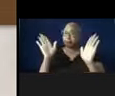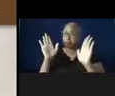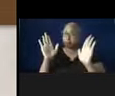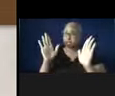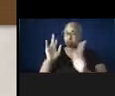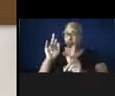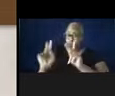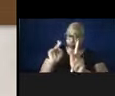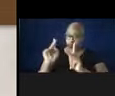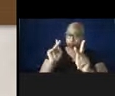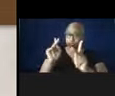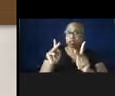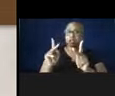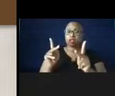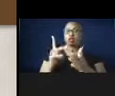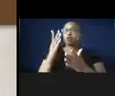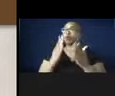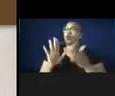of the site?